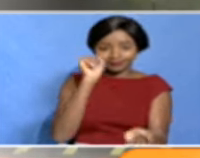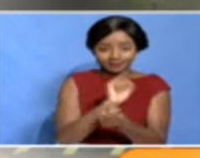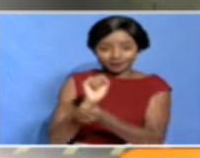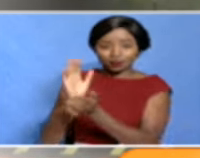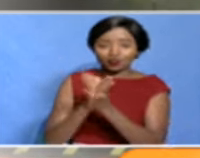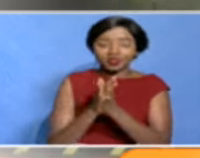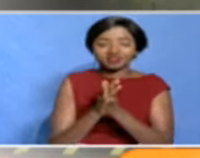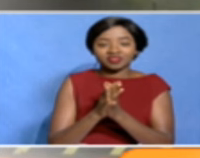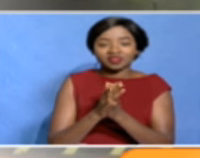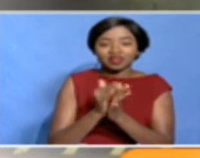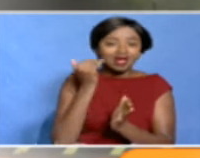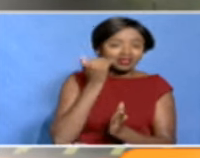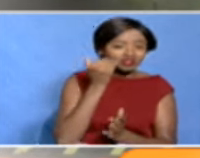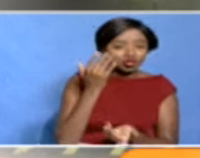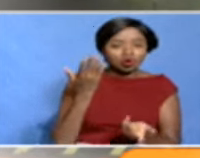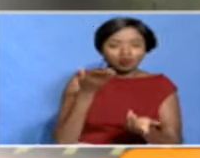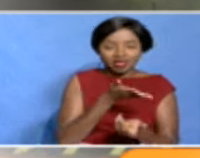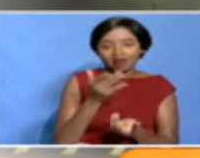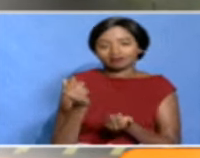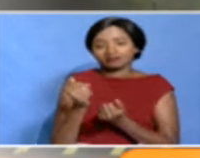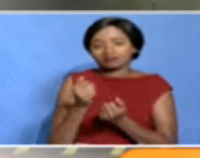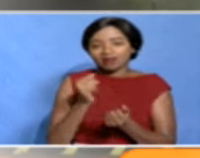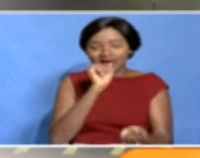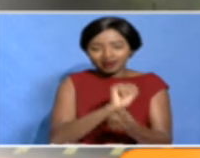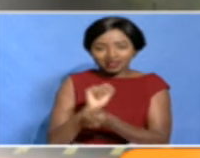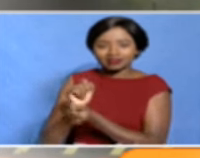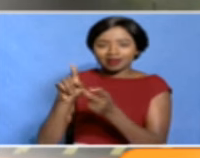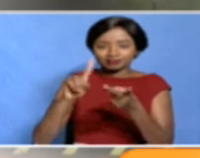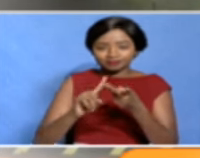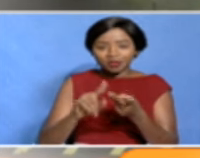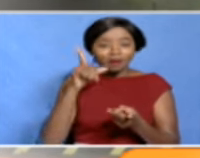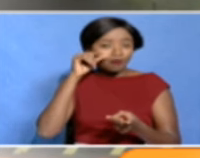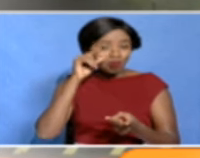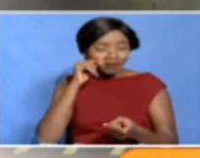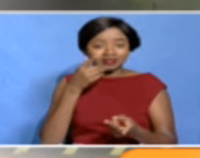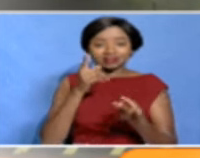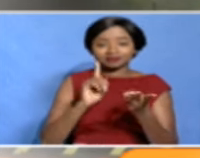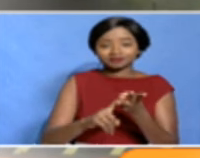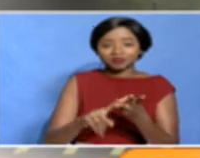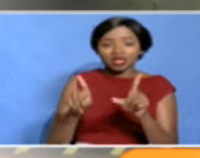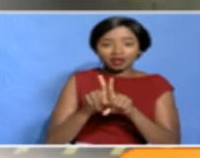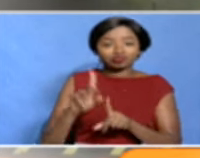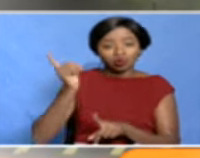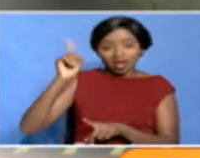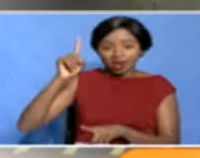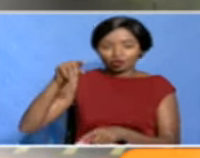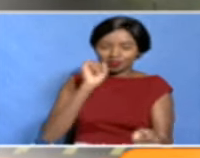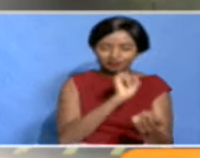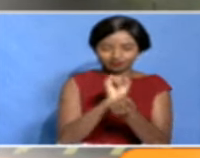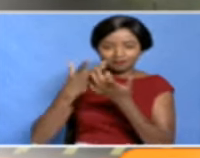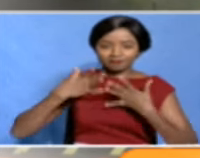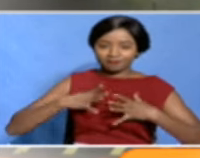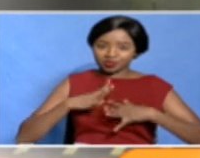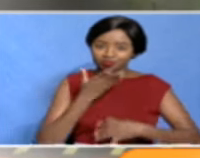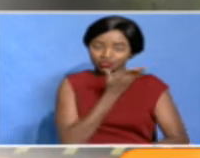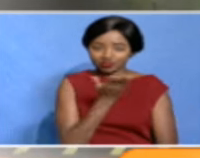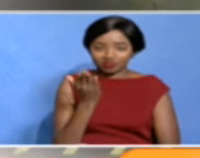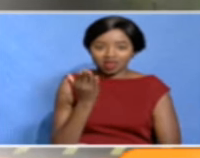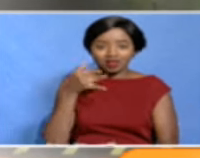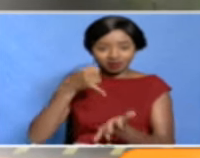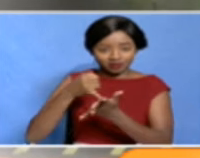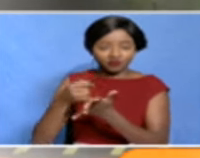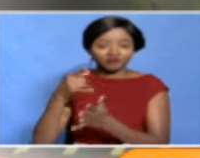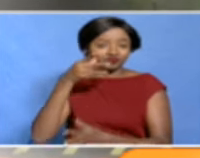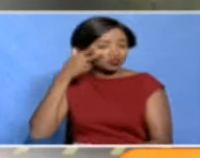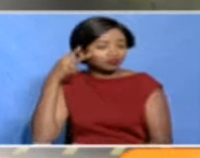Ushirika Estate in Nairobi, Kaimosi, Bondeni in Mombasa, and Nairobi CBD. And the anti-terror police unit